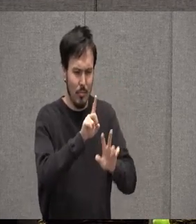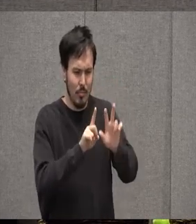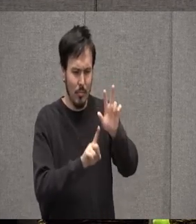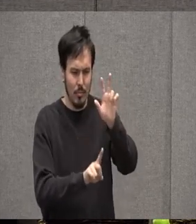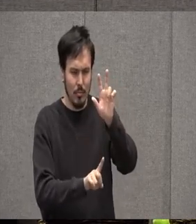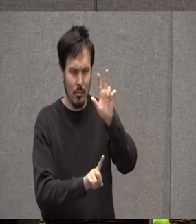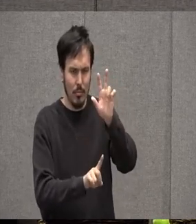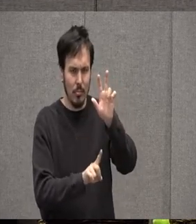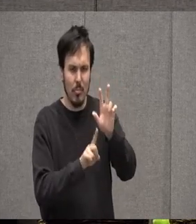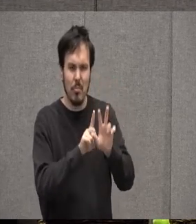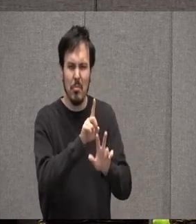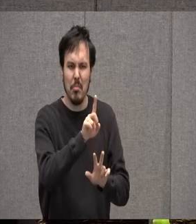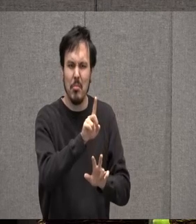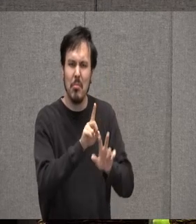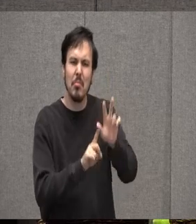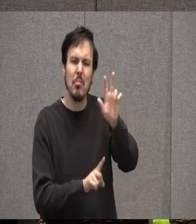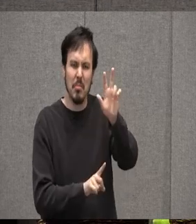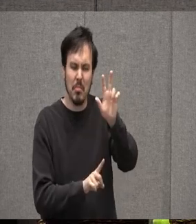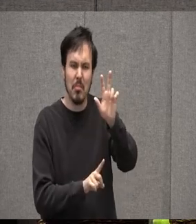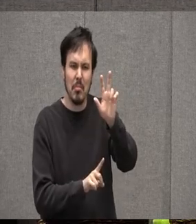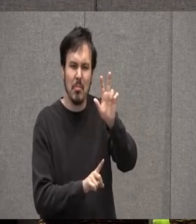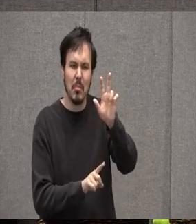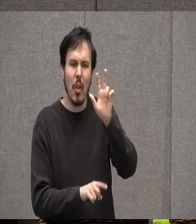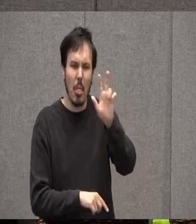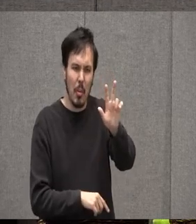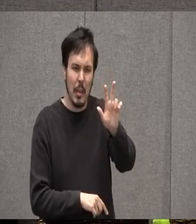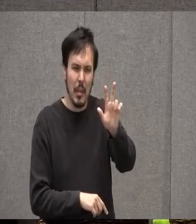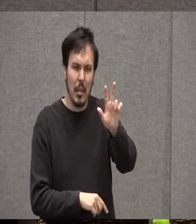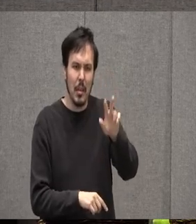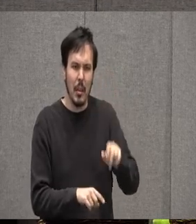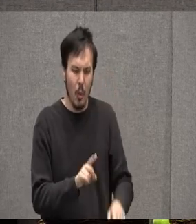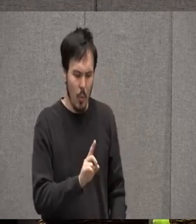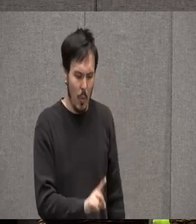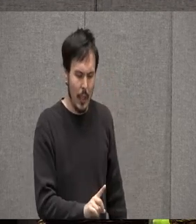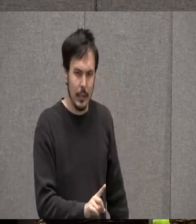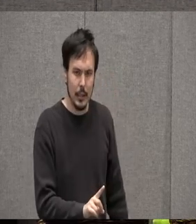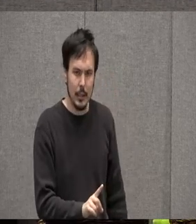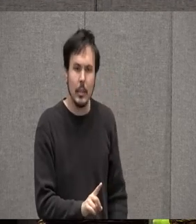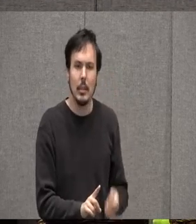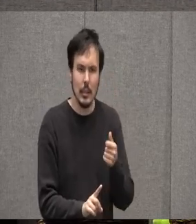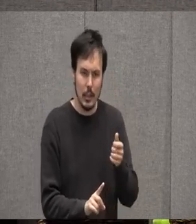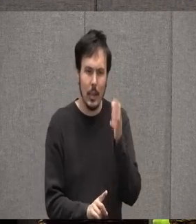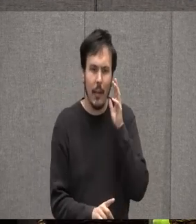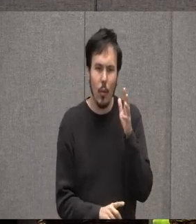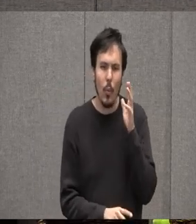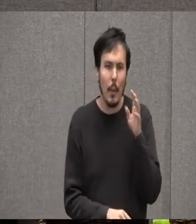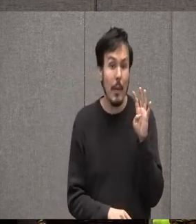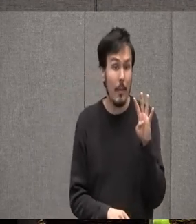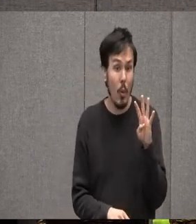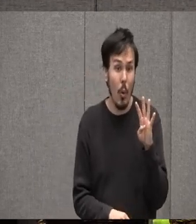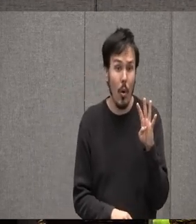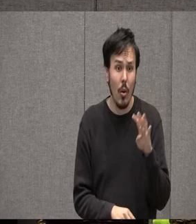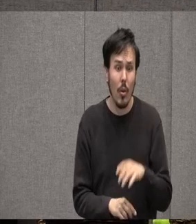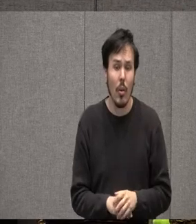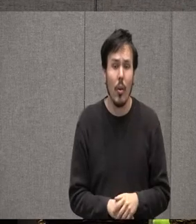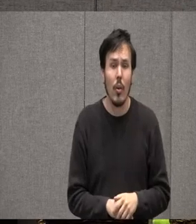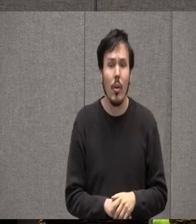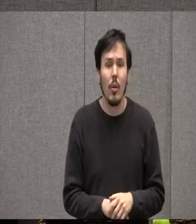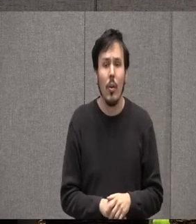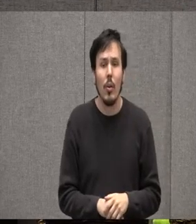thinking I'm going to put the three there. I'm going to put the one there. A three plus a one is a four.